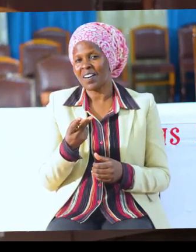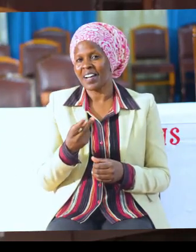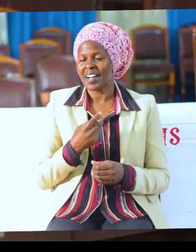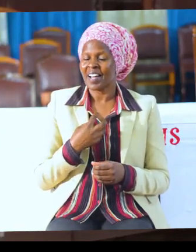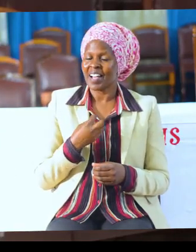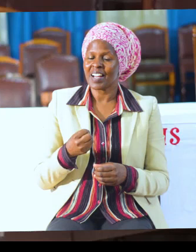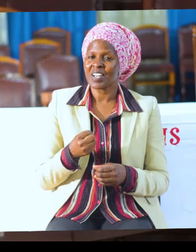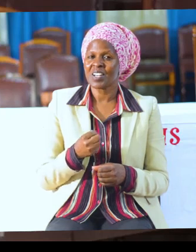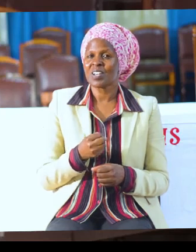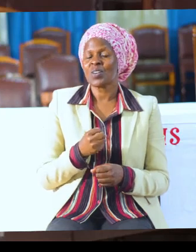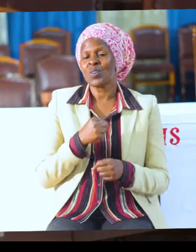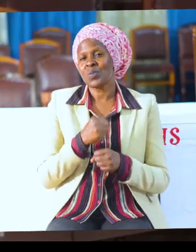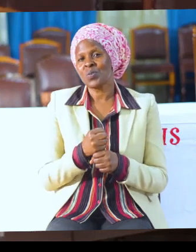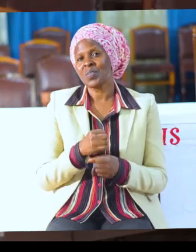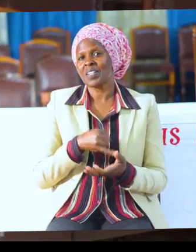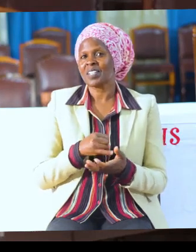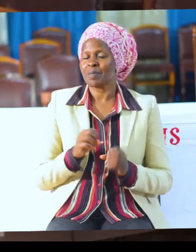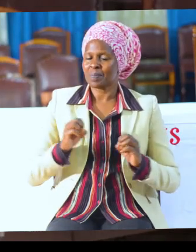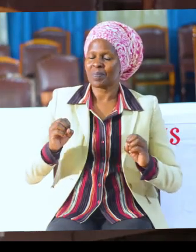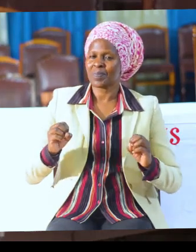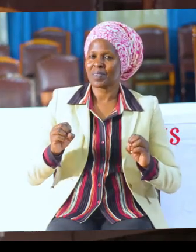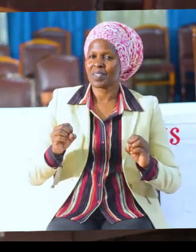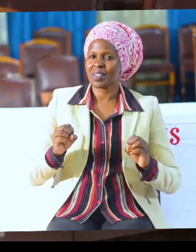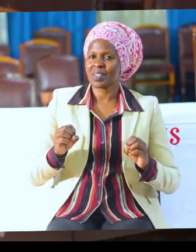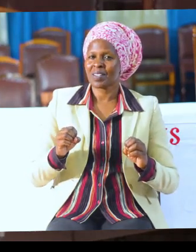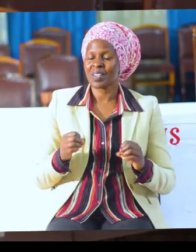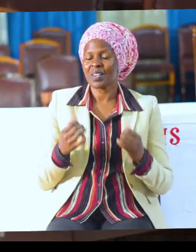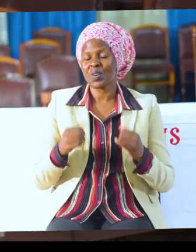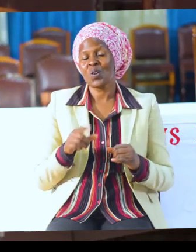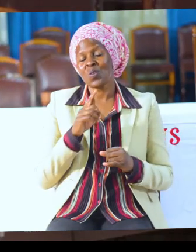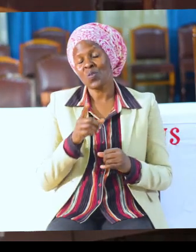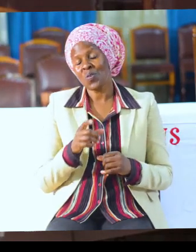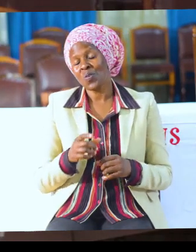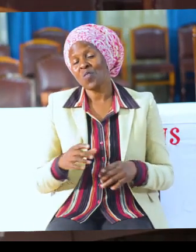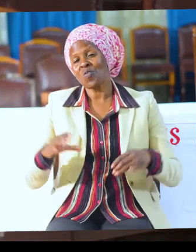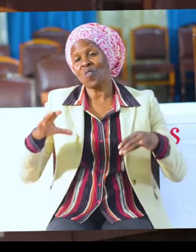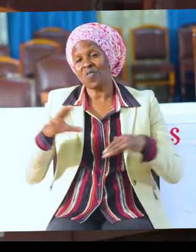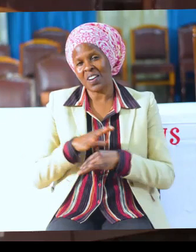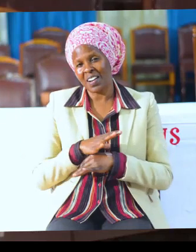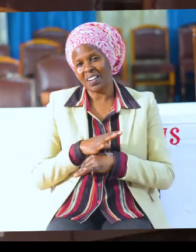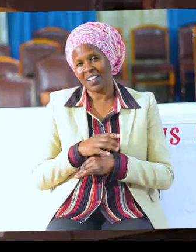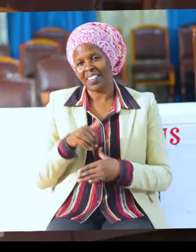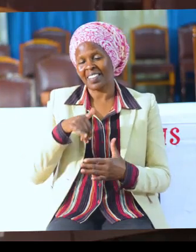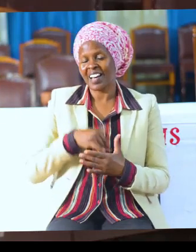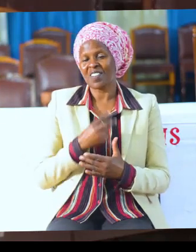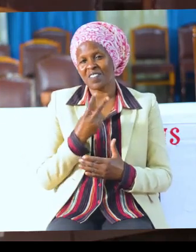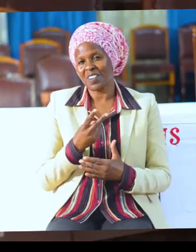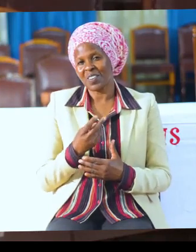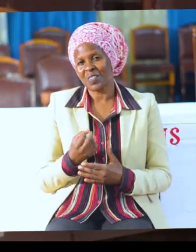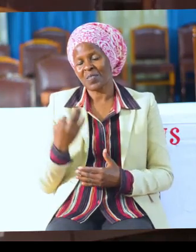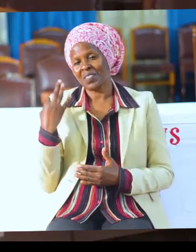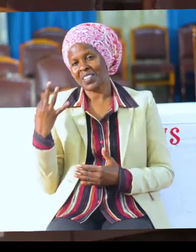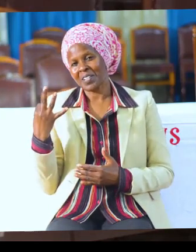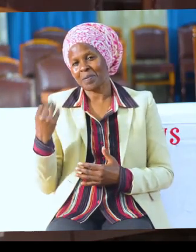fulfill it. So you have made a vow before the Lord, make sure that you will fulfill it, because the Lord will follow you.